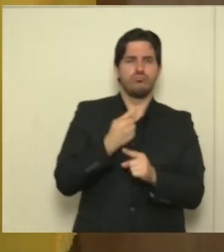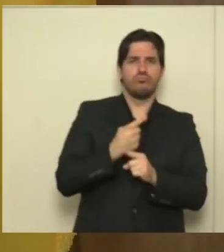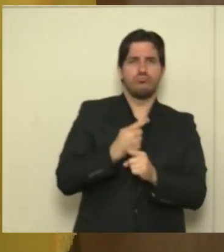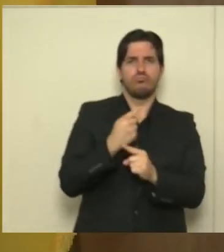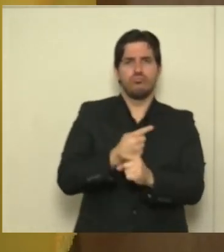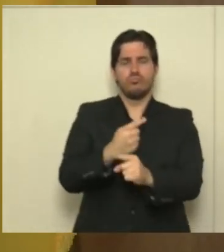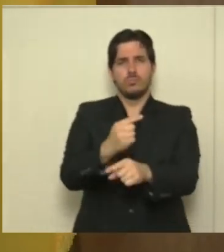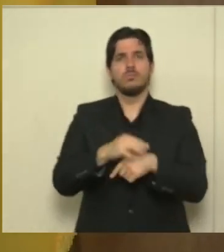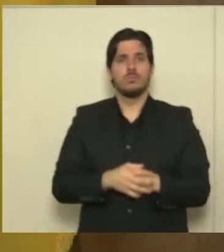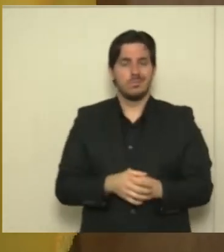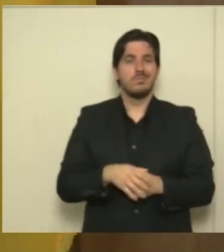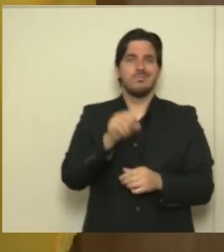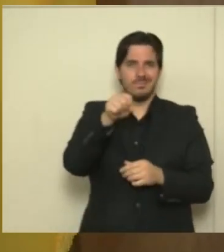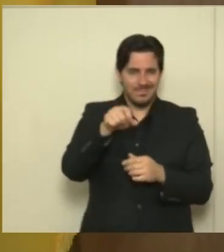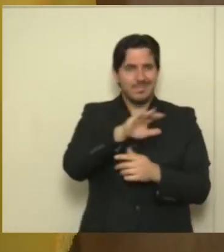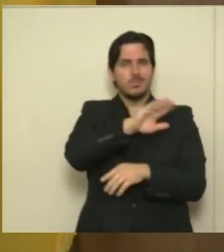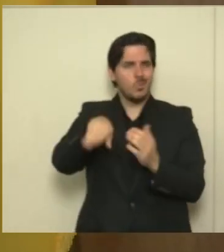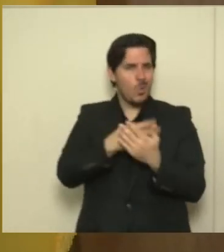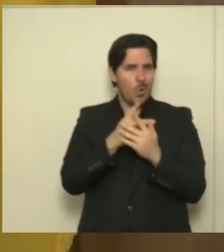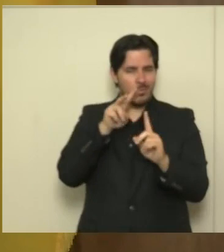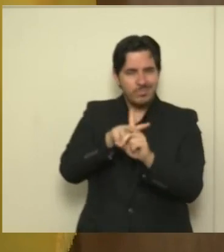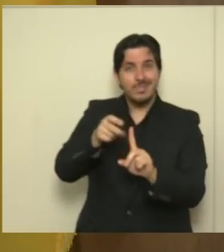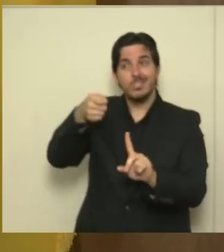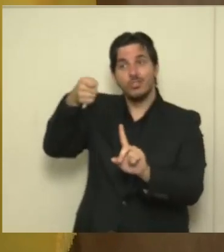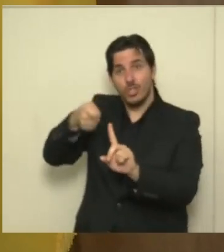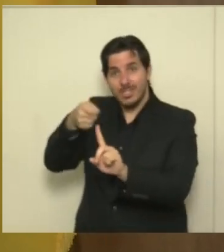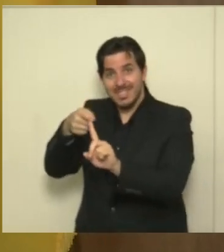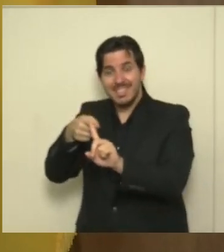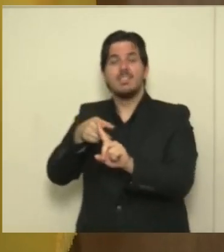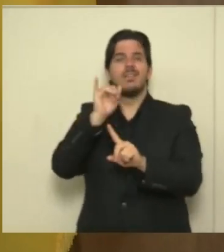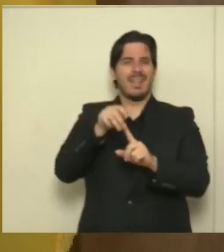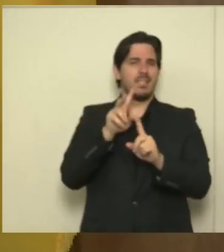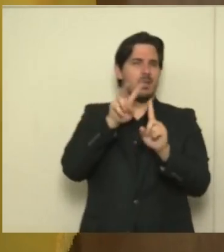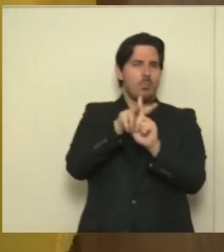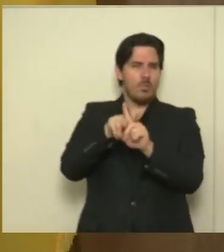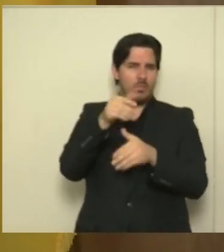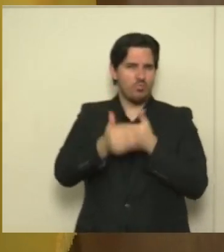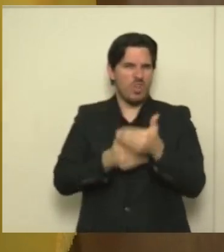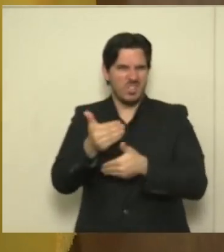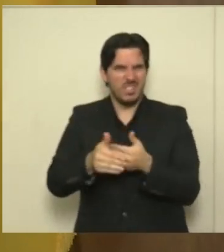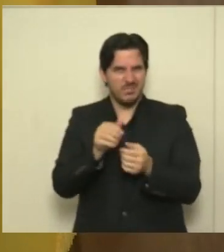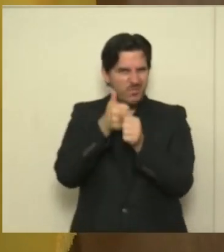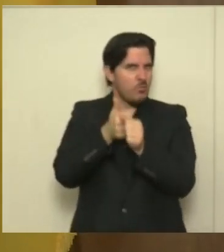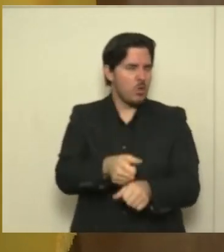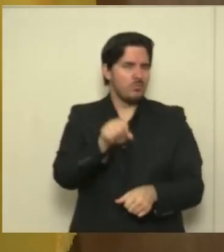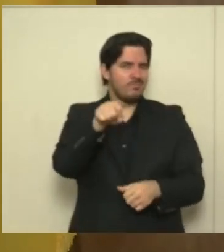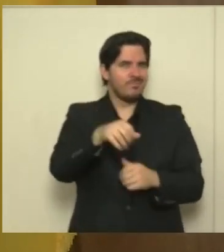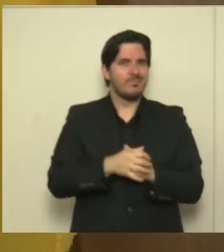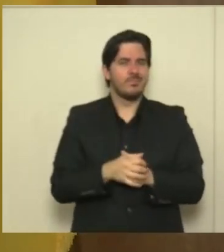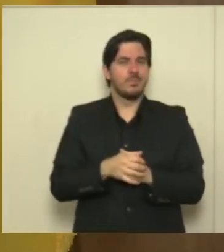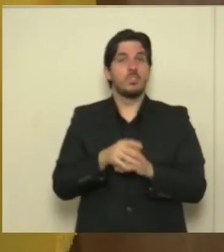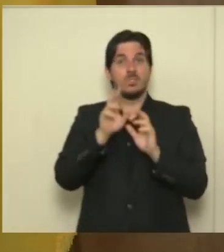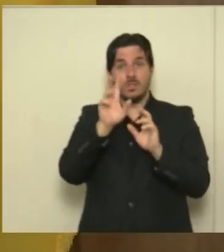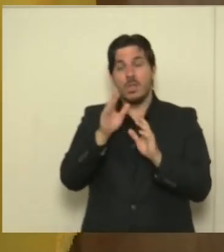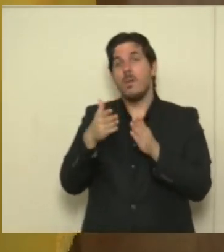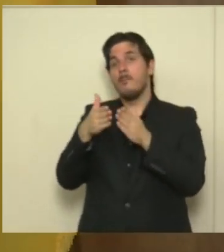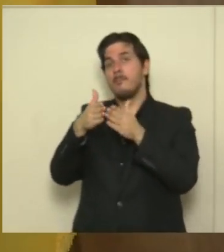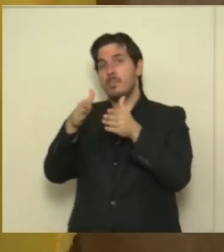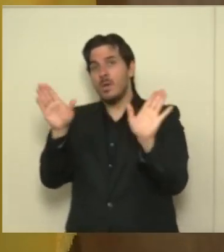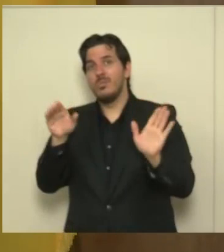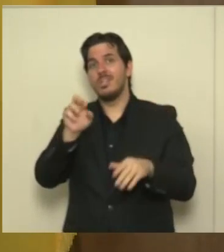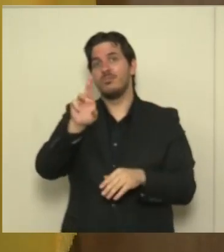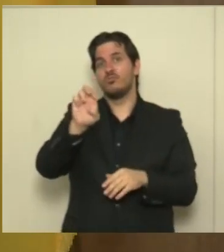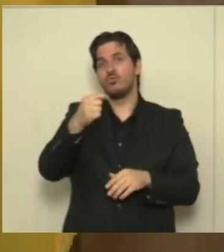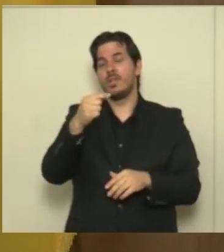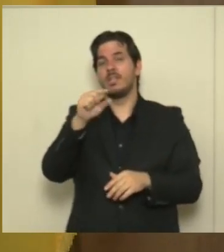our appointments, including the justices, are doing just that. The Public Regulatory Commission is another